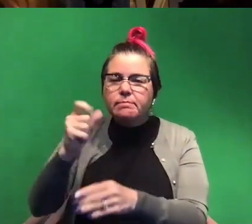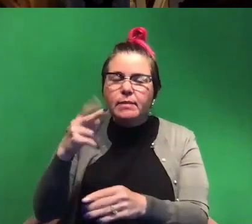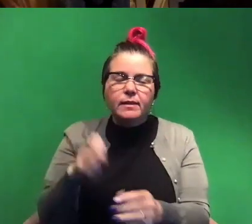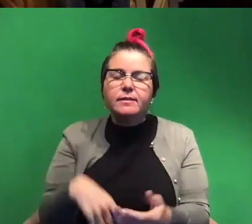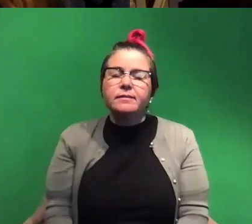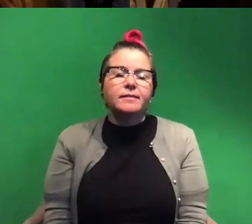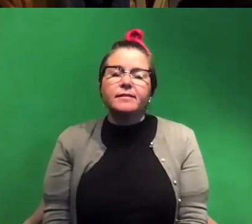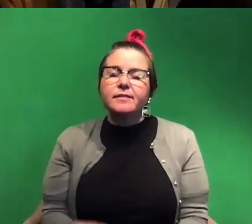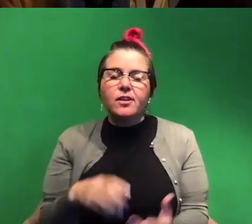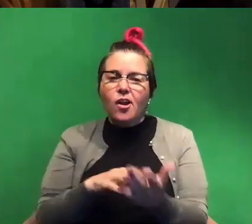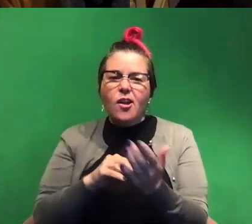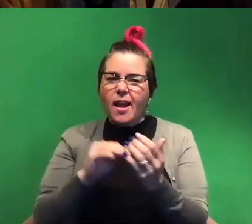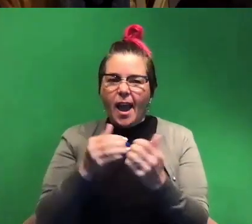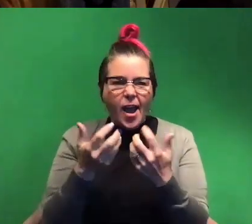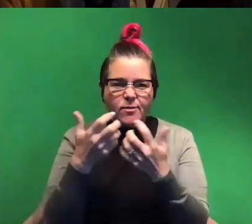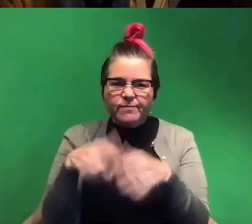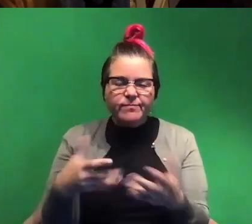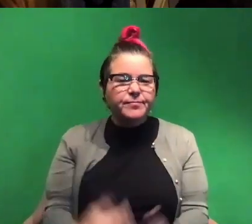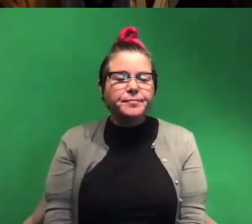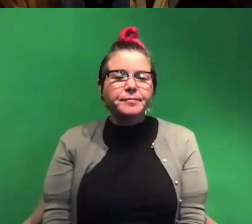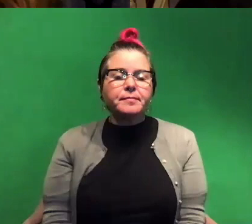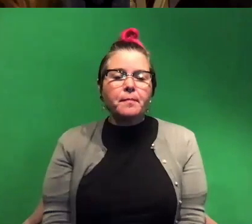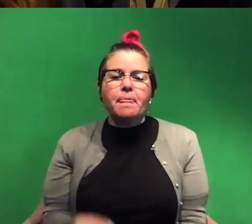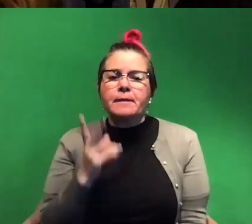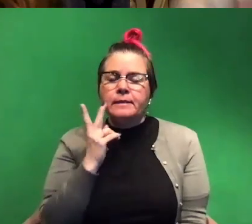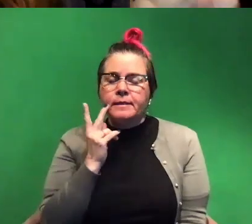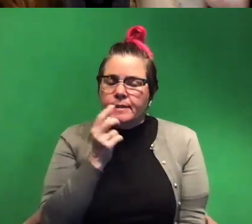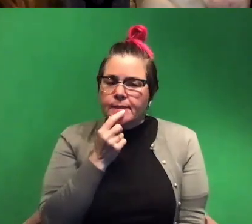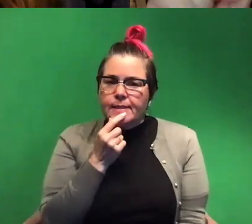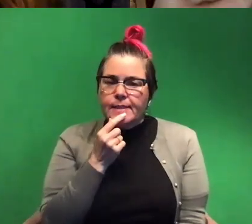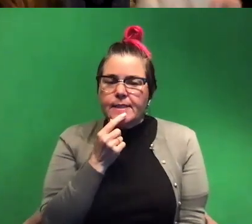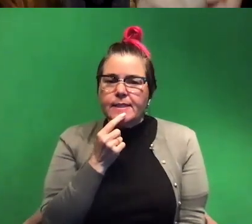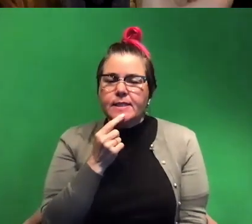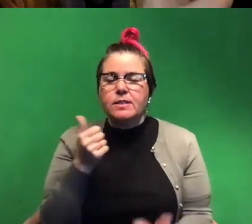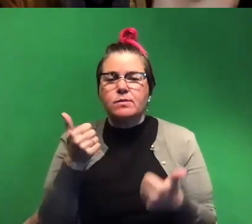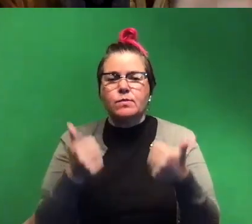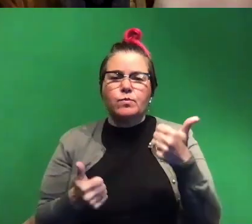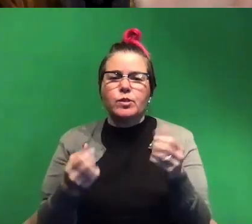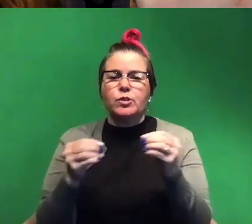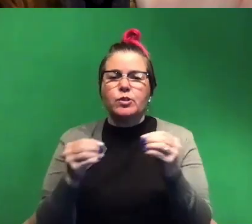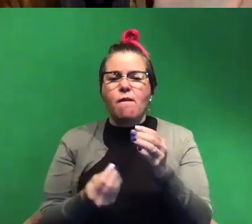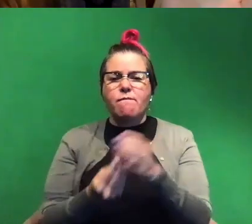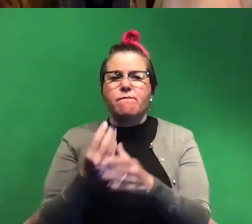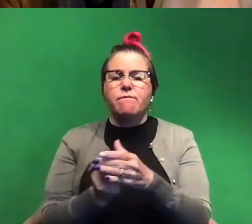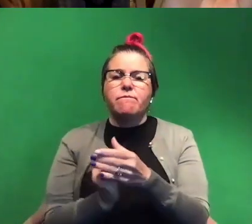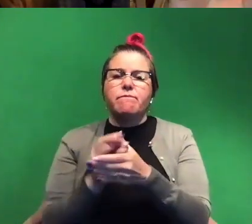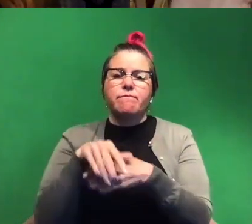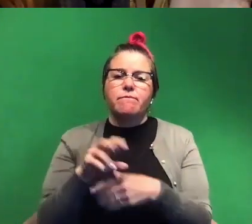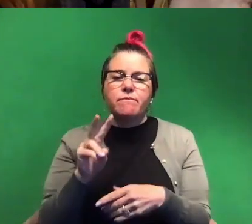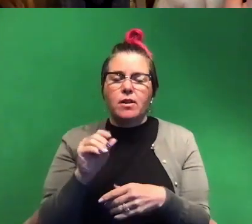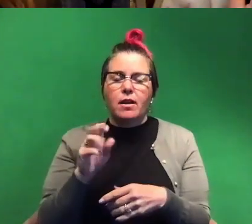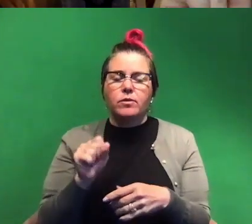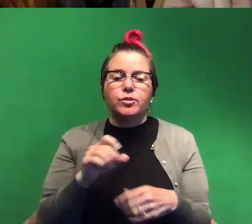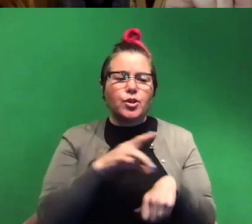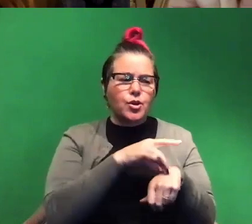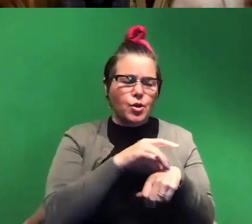all learning how that all works. Let's see. So, which has more volcanoes? And it's okay if you don't know this. Do you think it's going to be Earth